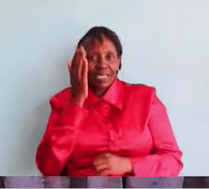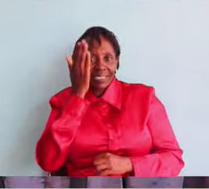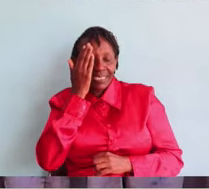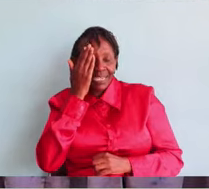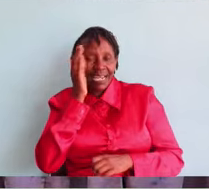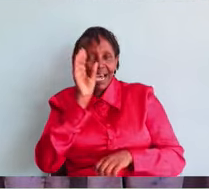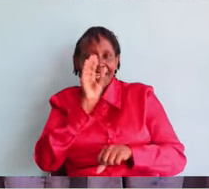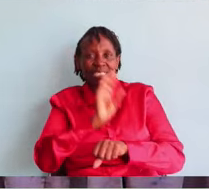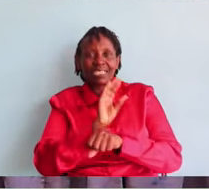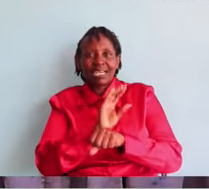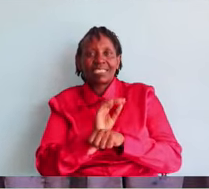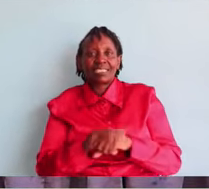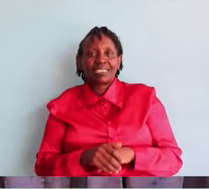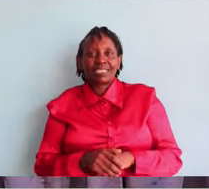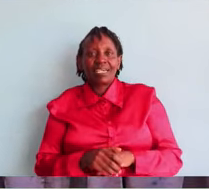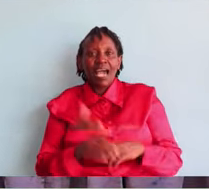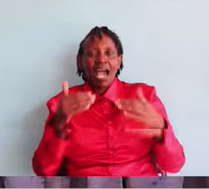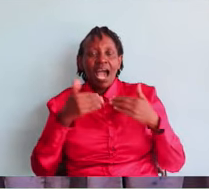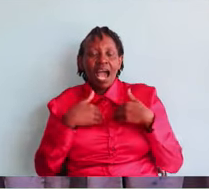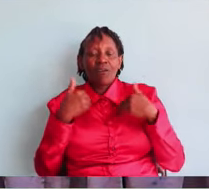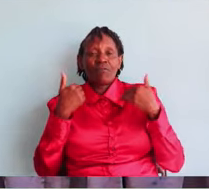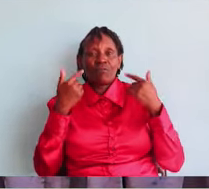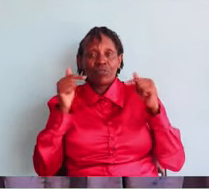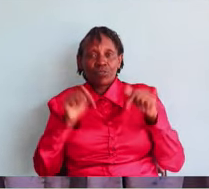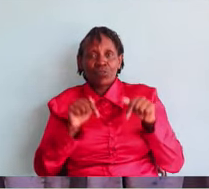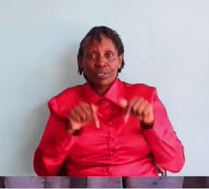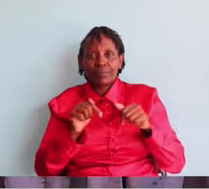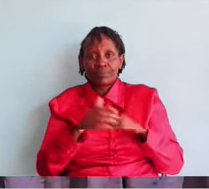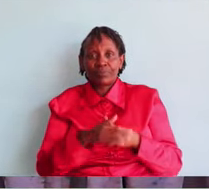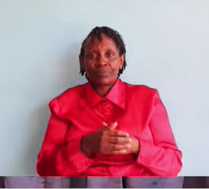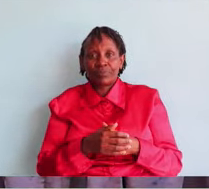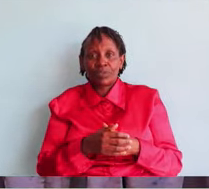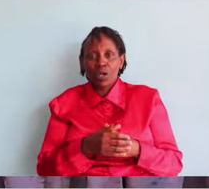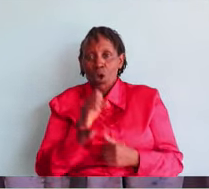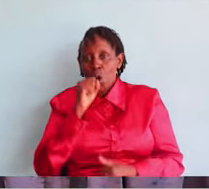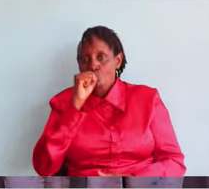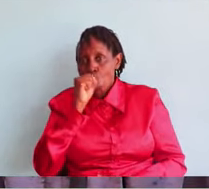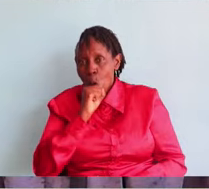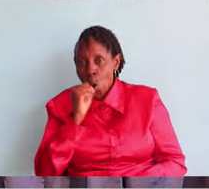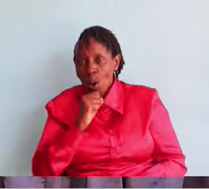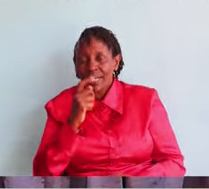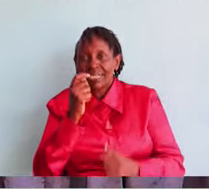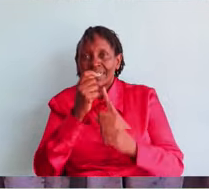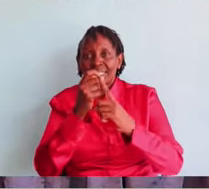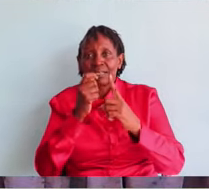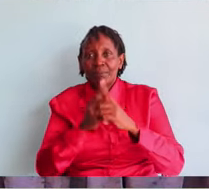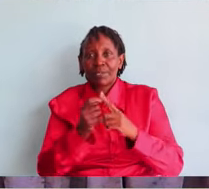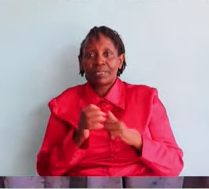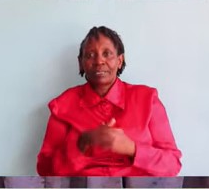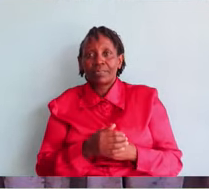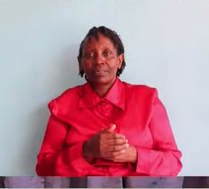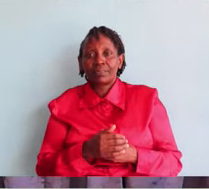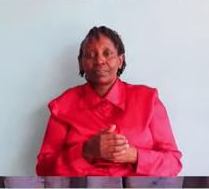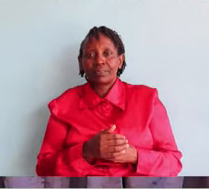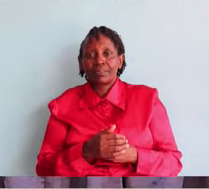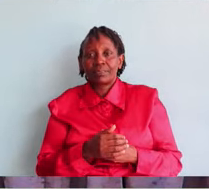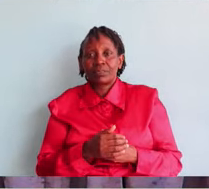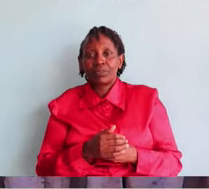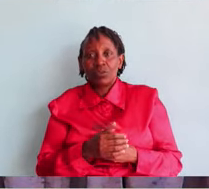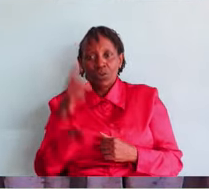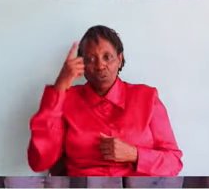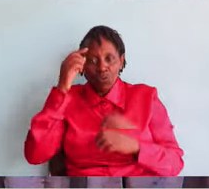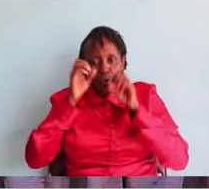like what we are today. So Israel in the Old Testament was a chosen race to be God's channel for